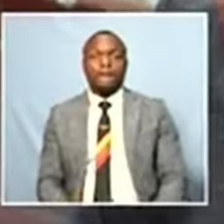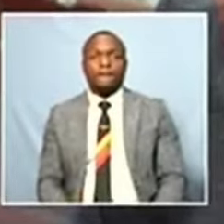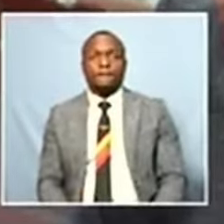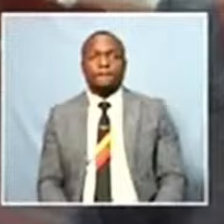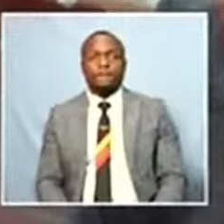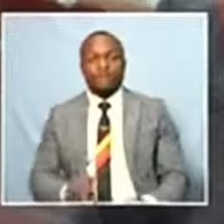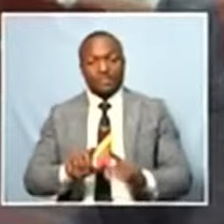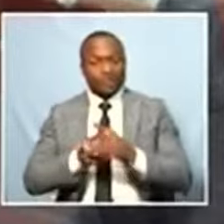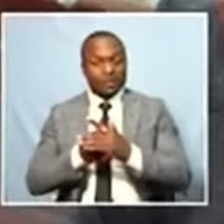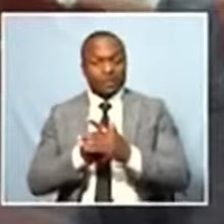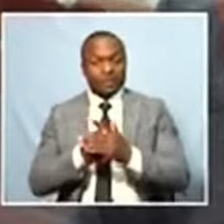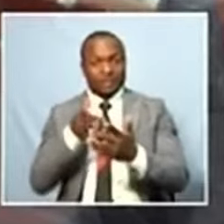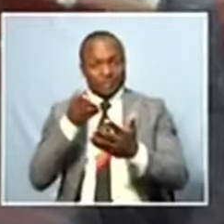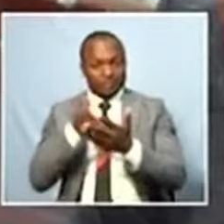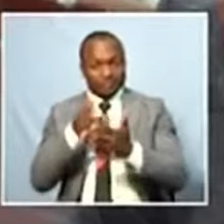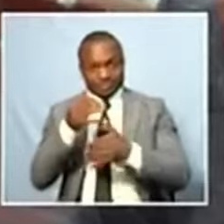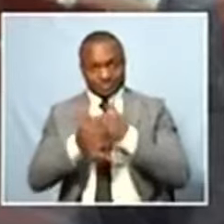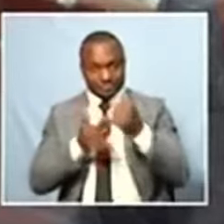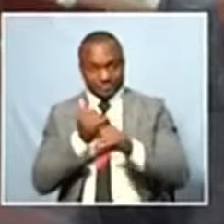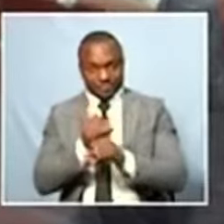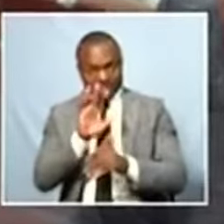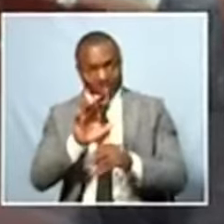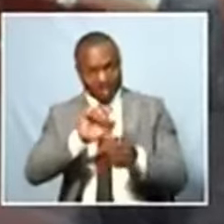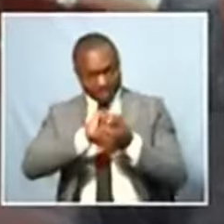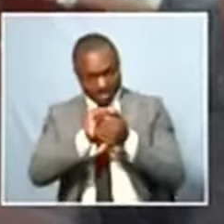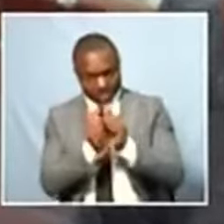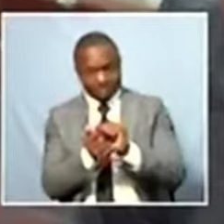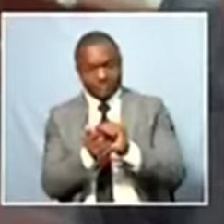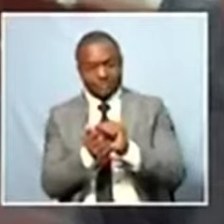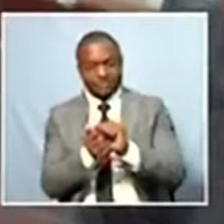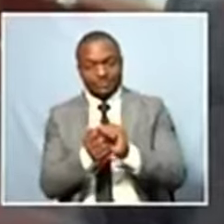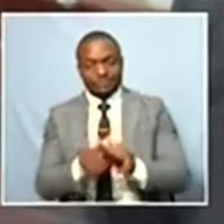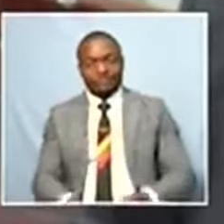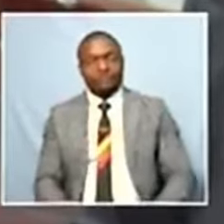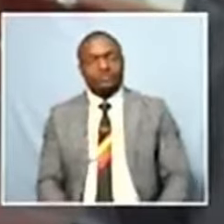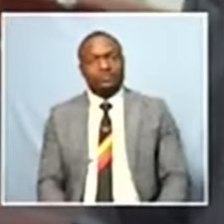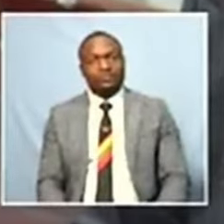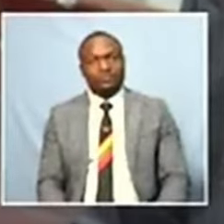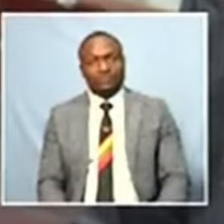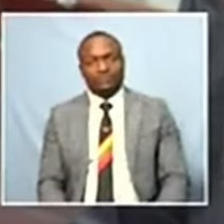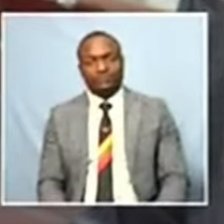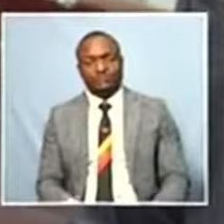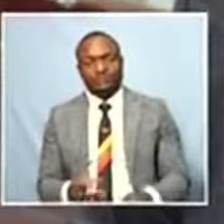was an amendment that was made to